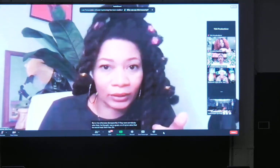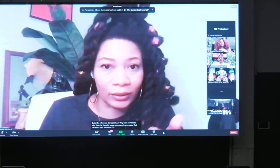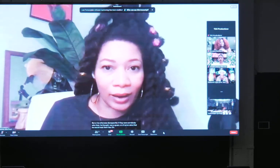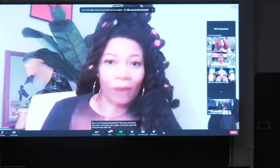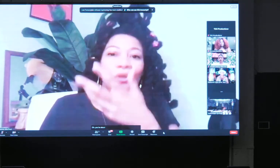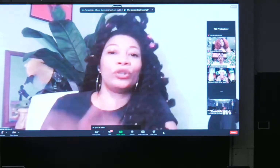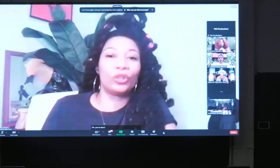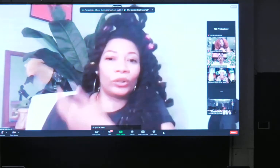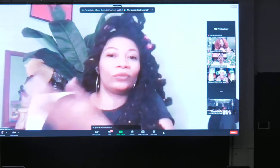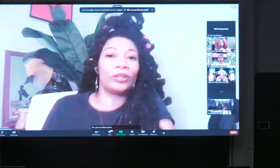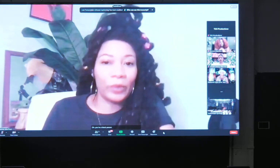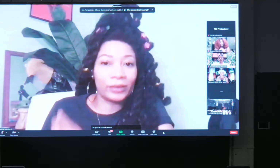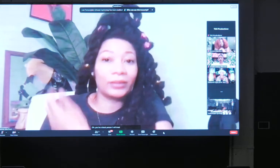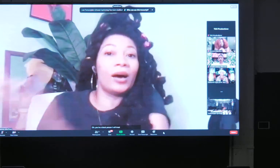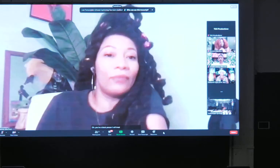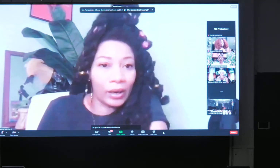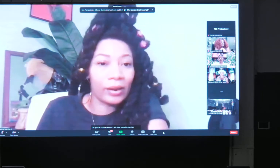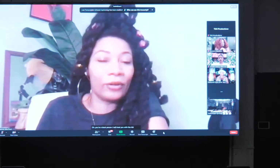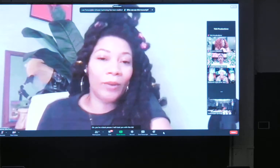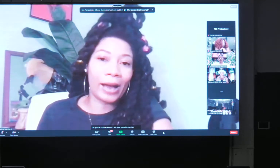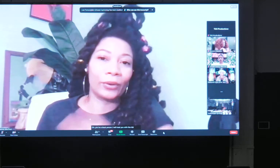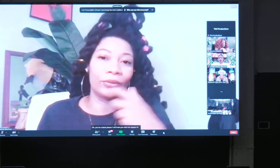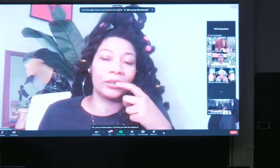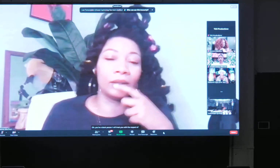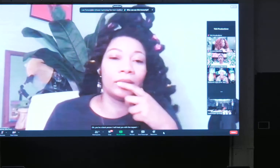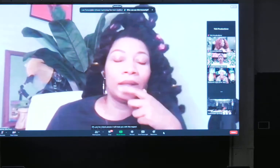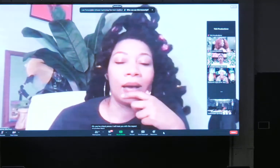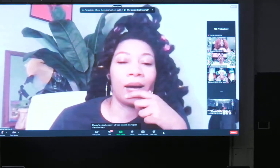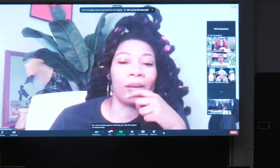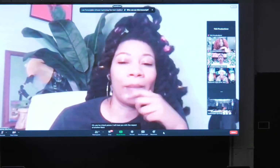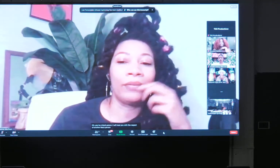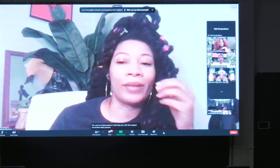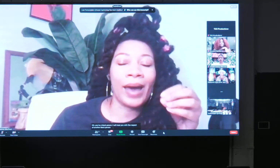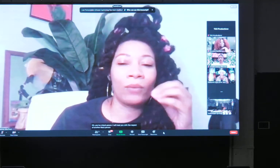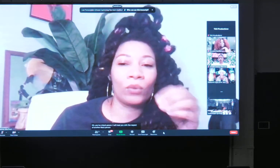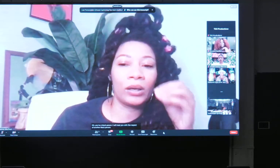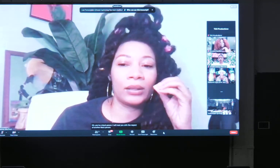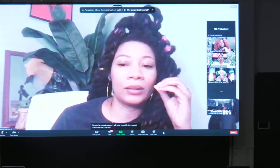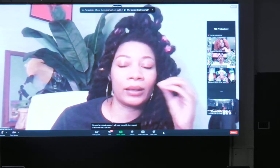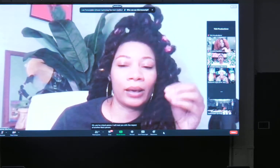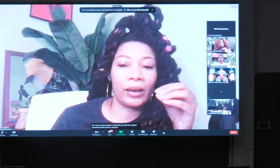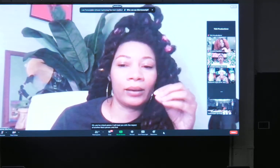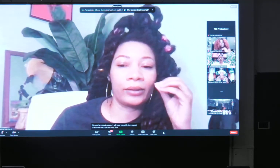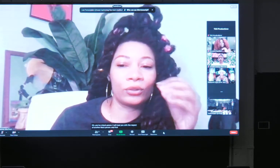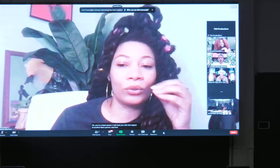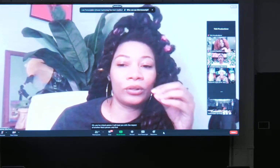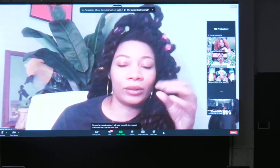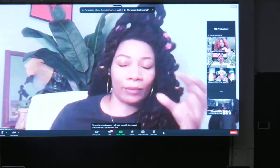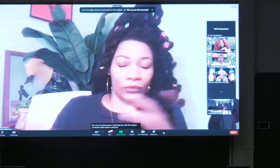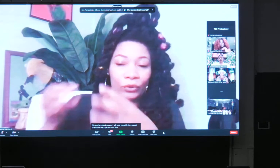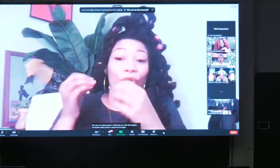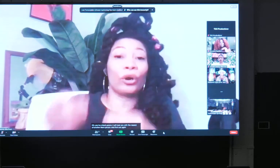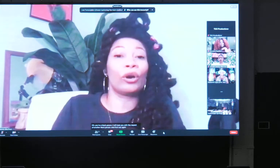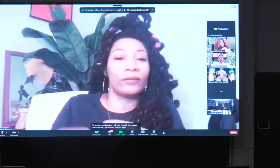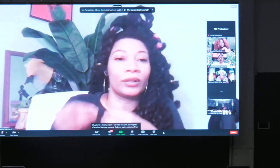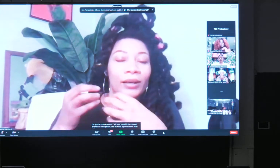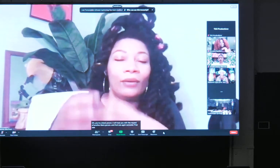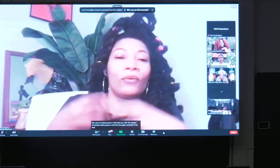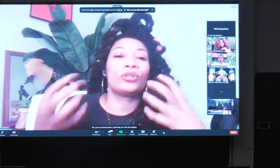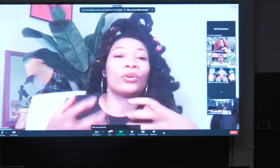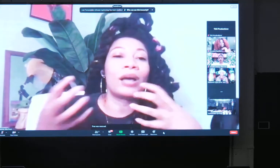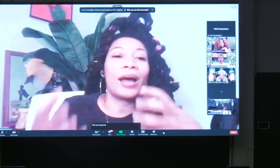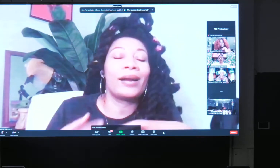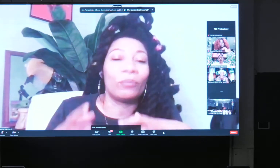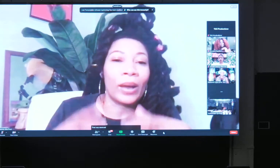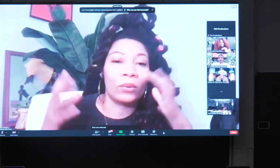Black person. I will treat you with the respect of another Black person. And that was, again, excluded, that was reserved